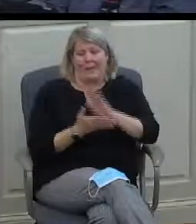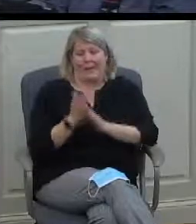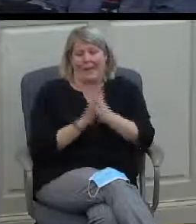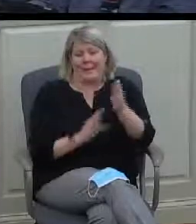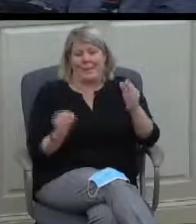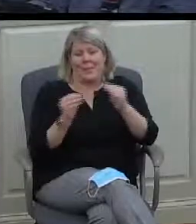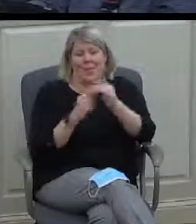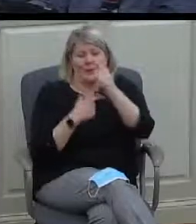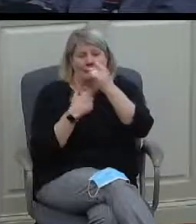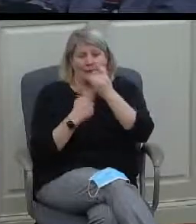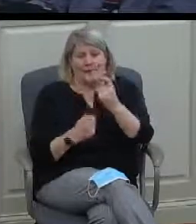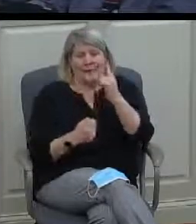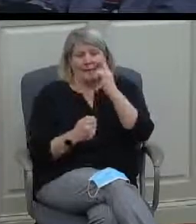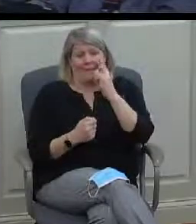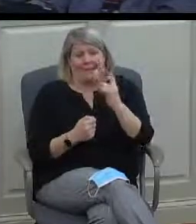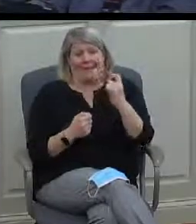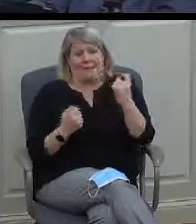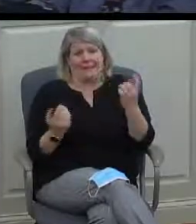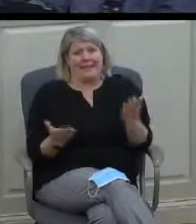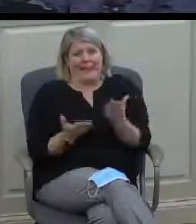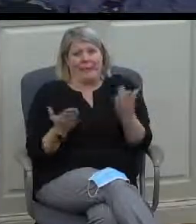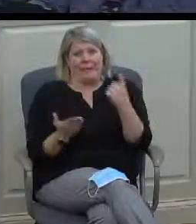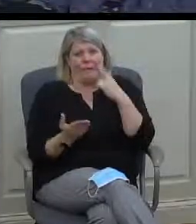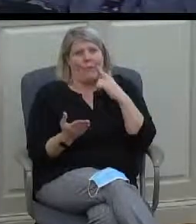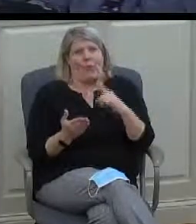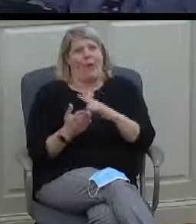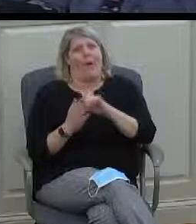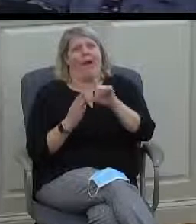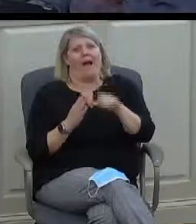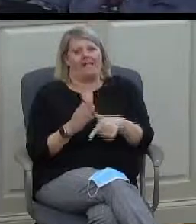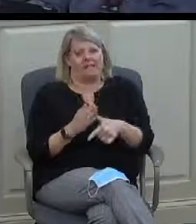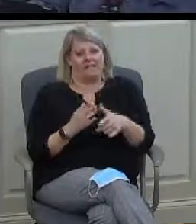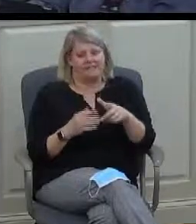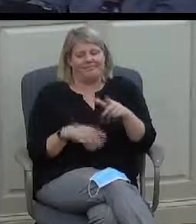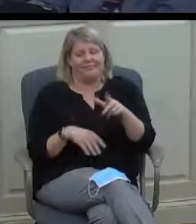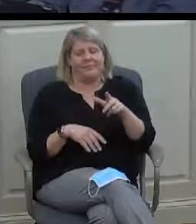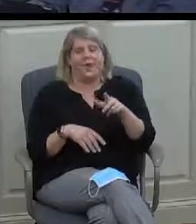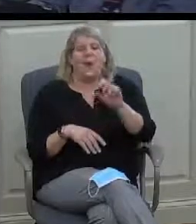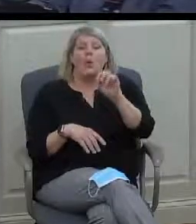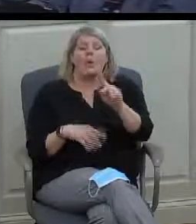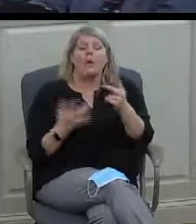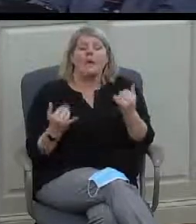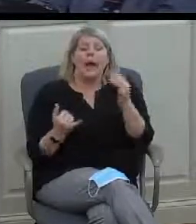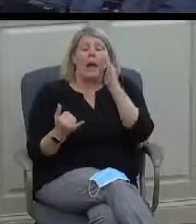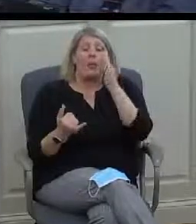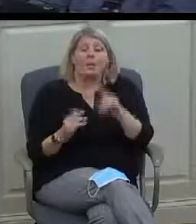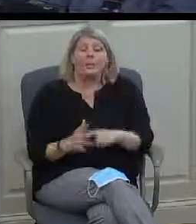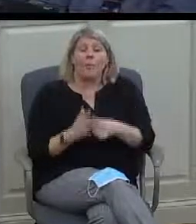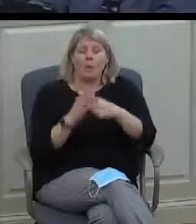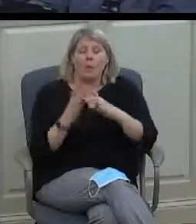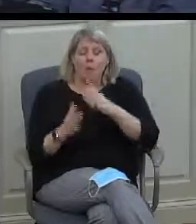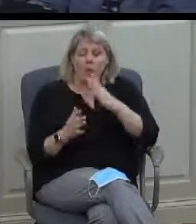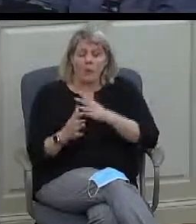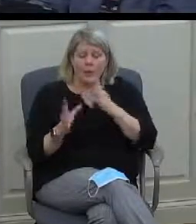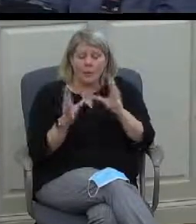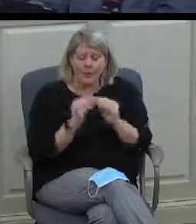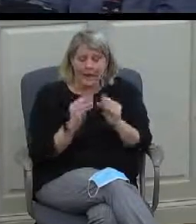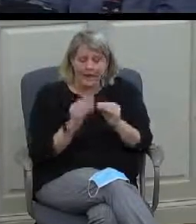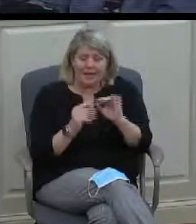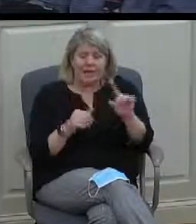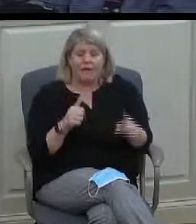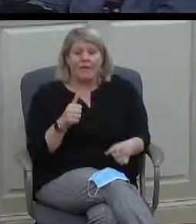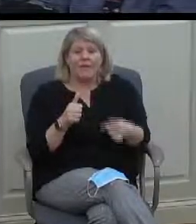cooked already. All that said, I'll call us to order, and I will ask that we be led